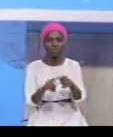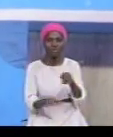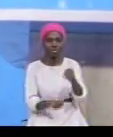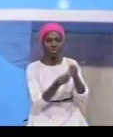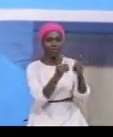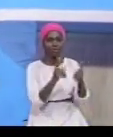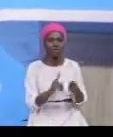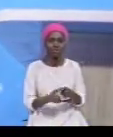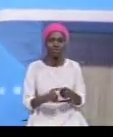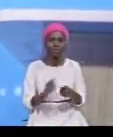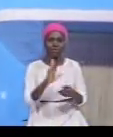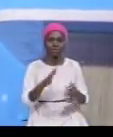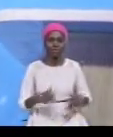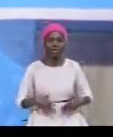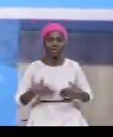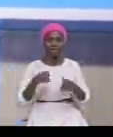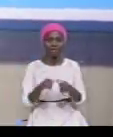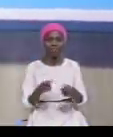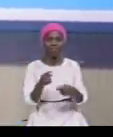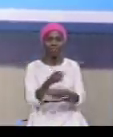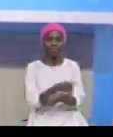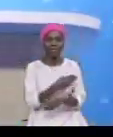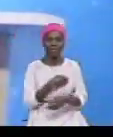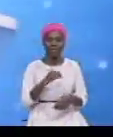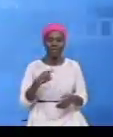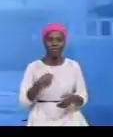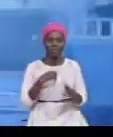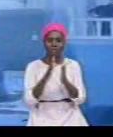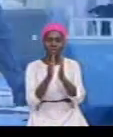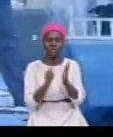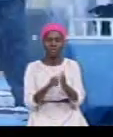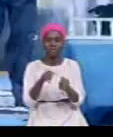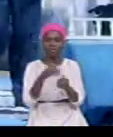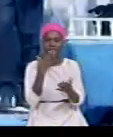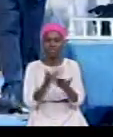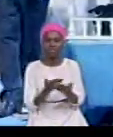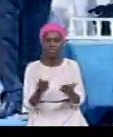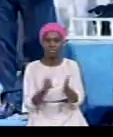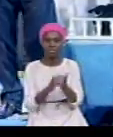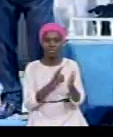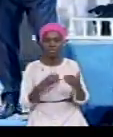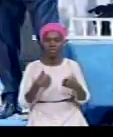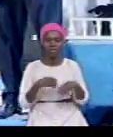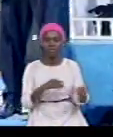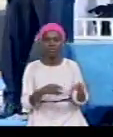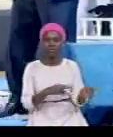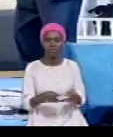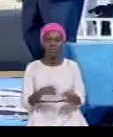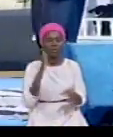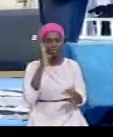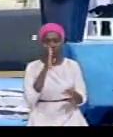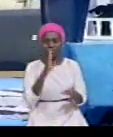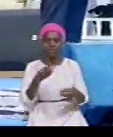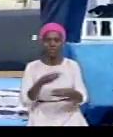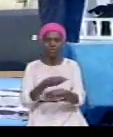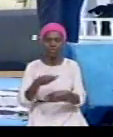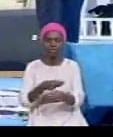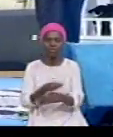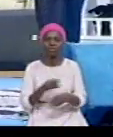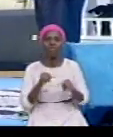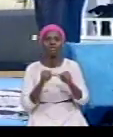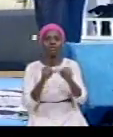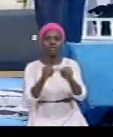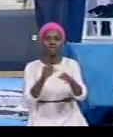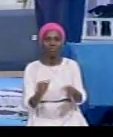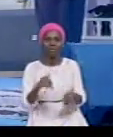to your life every day. And we pray that every good thing the Lord has done will be multiplied perpetually